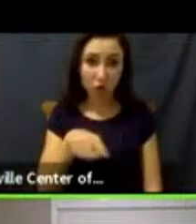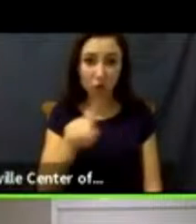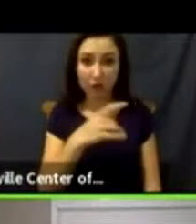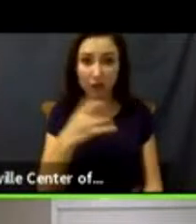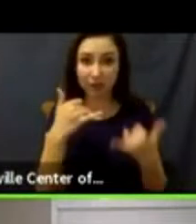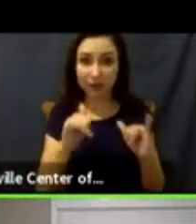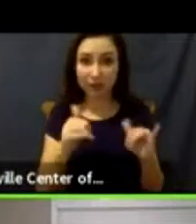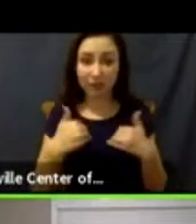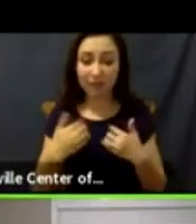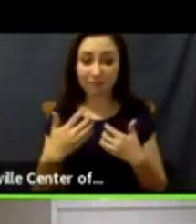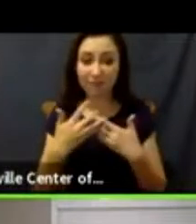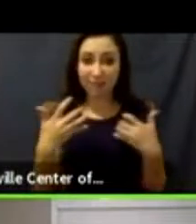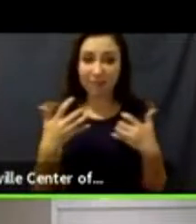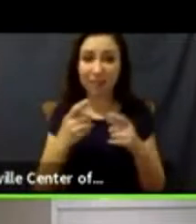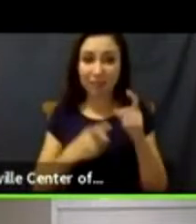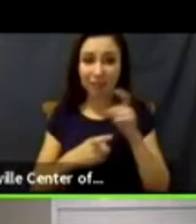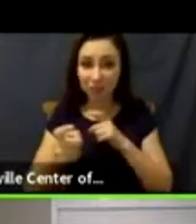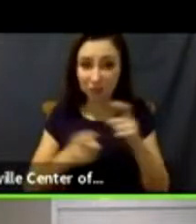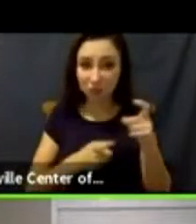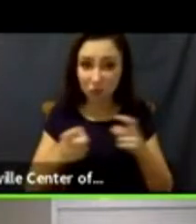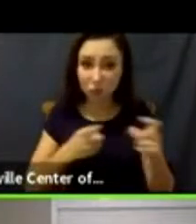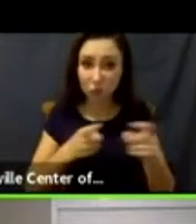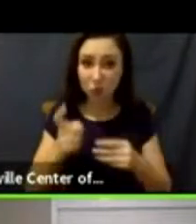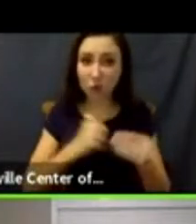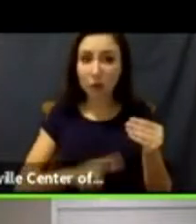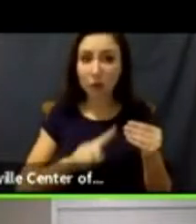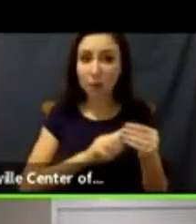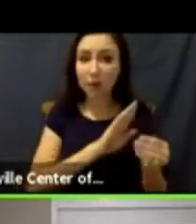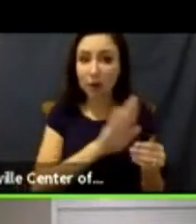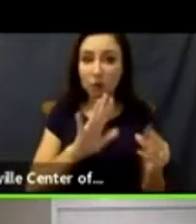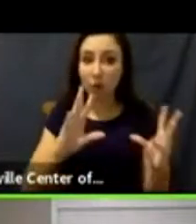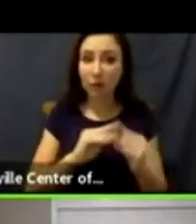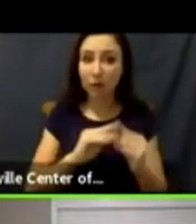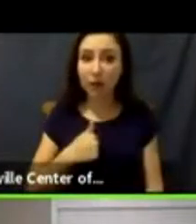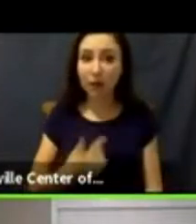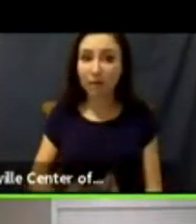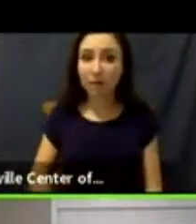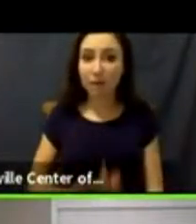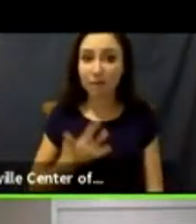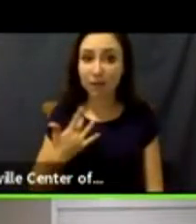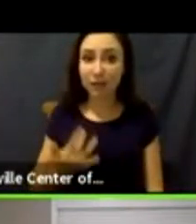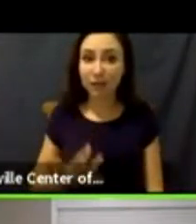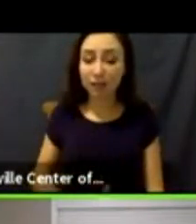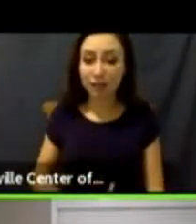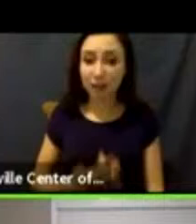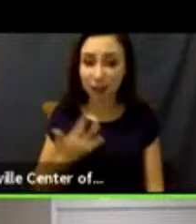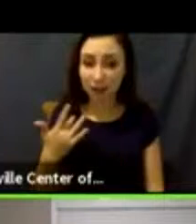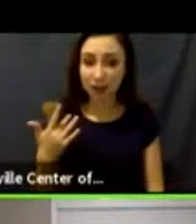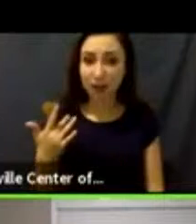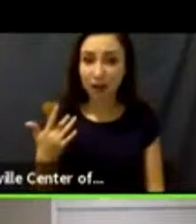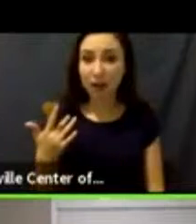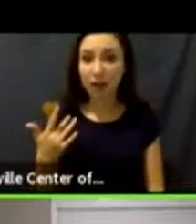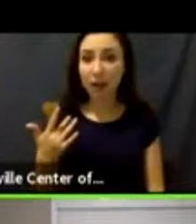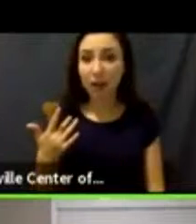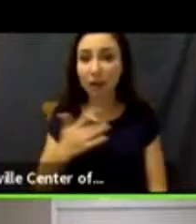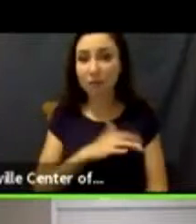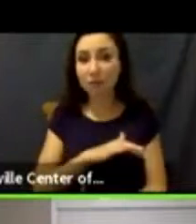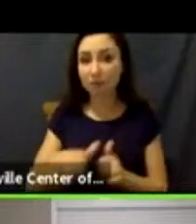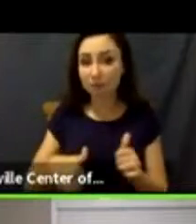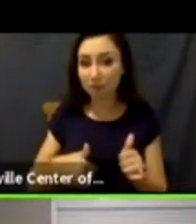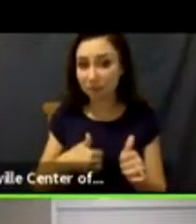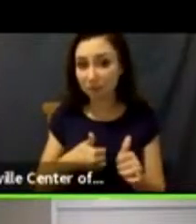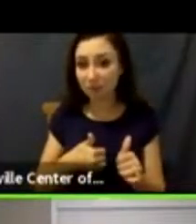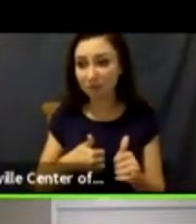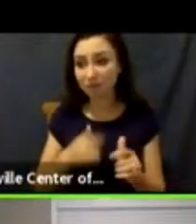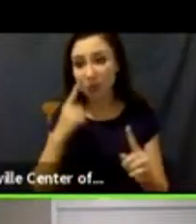of control over your meetings. I have a feeling that the inclination behind the county